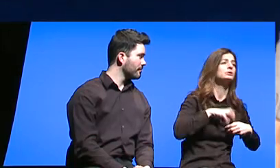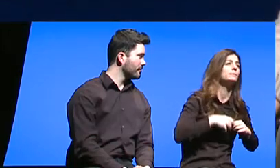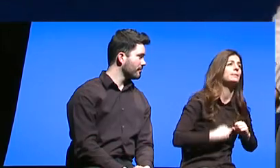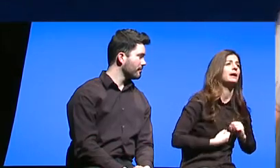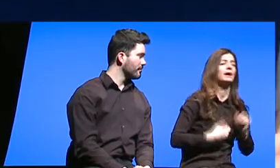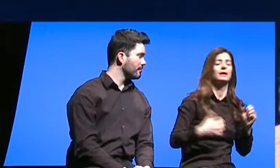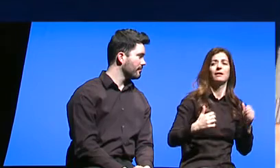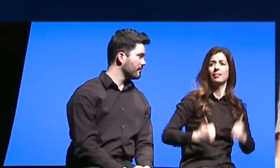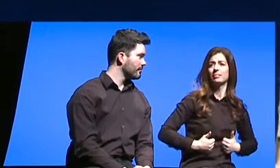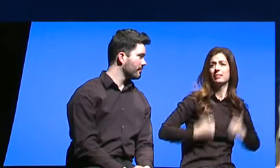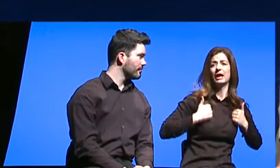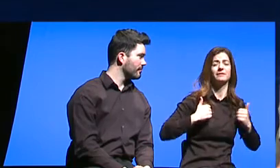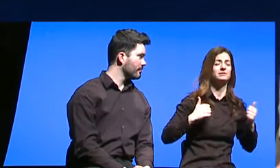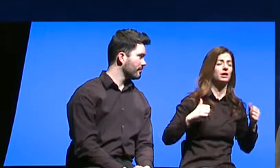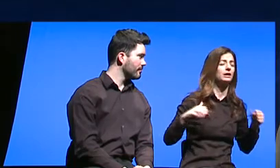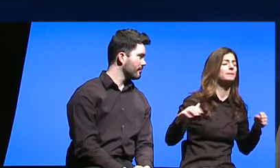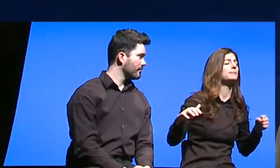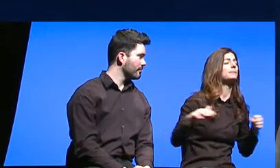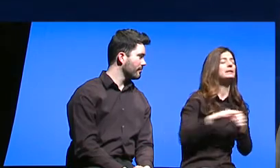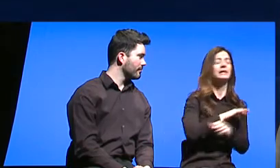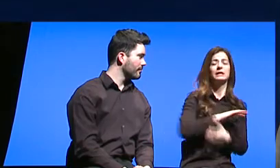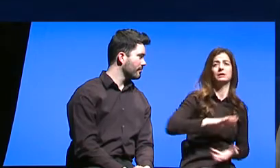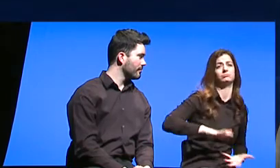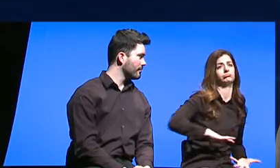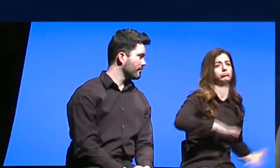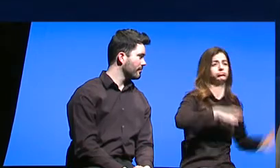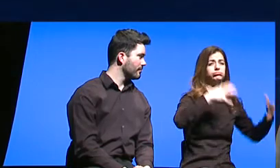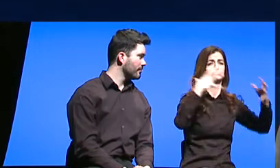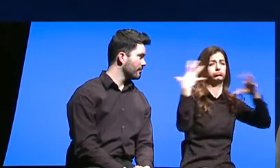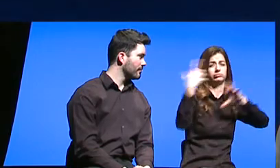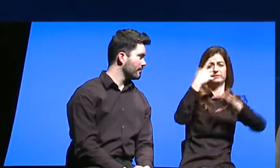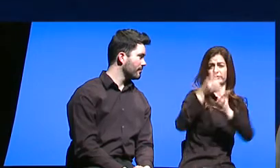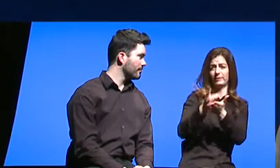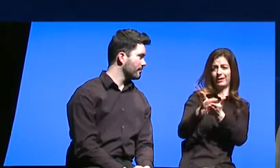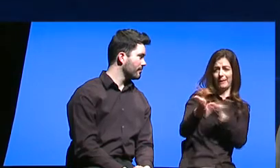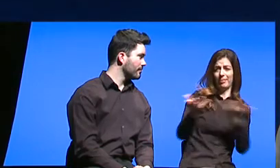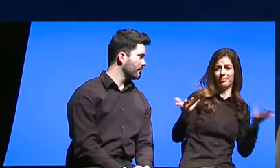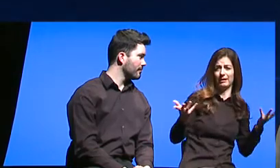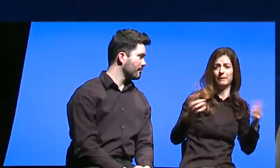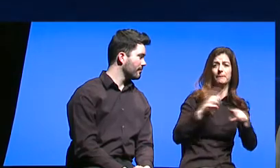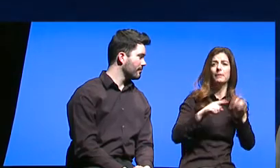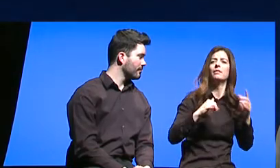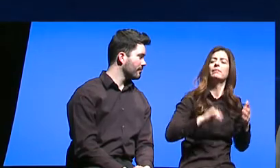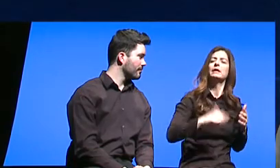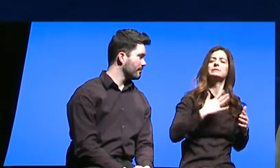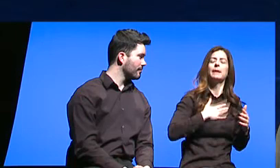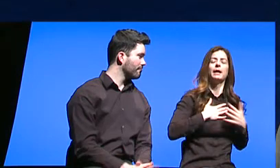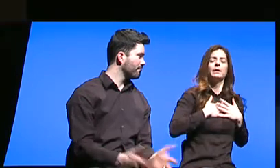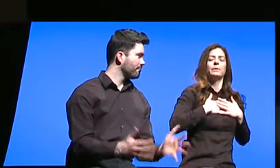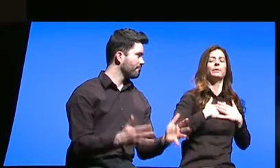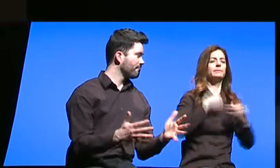destroyed by our apathy. So, I mean, that's my glimmer of hope in this new passage.